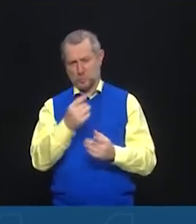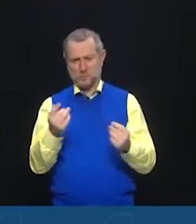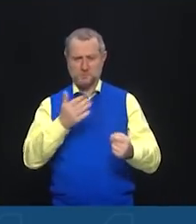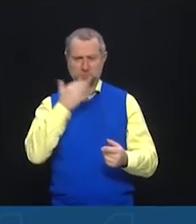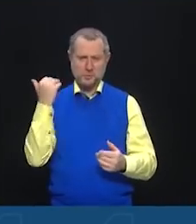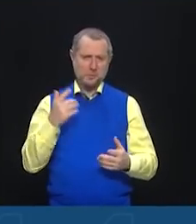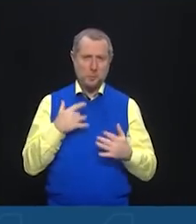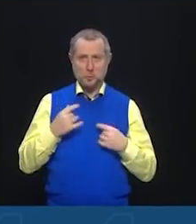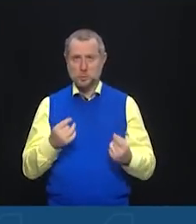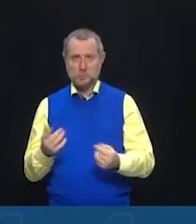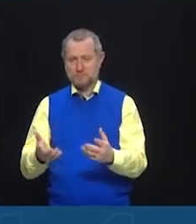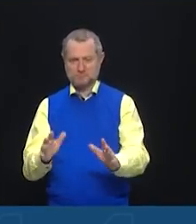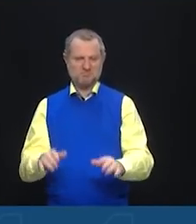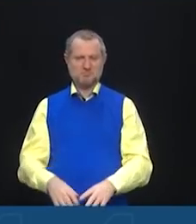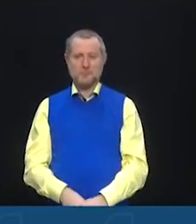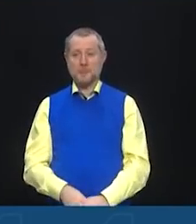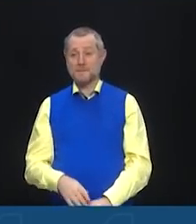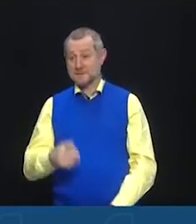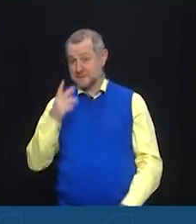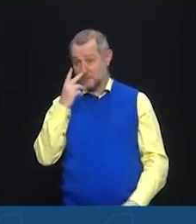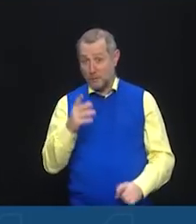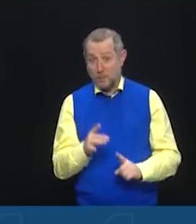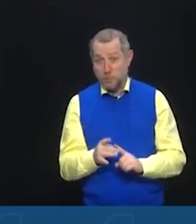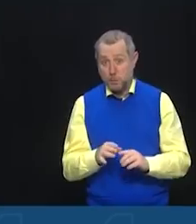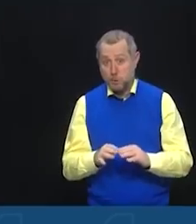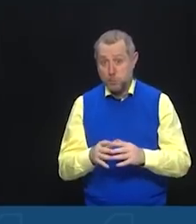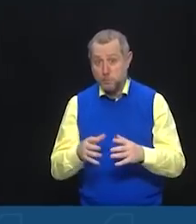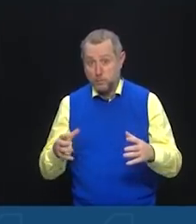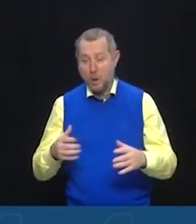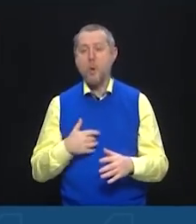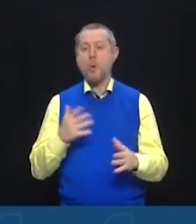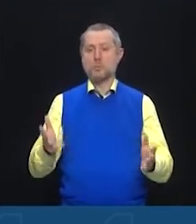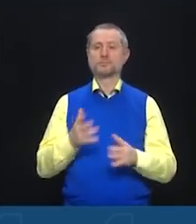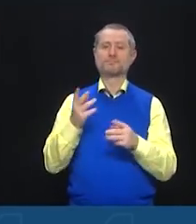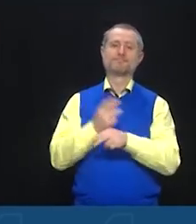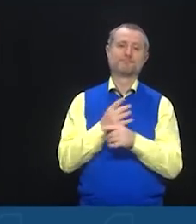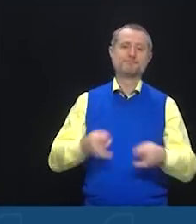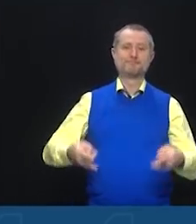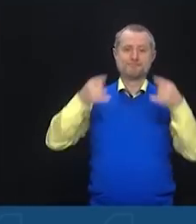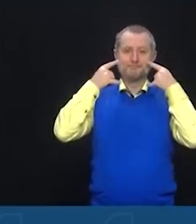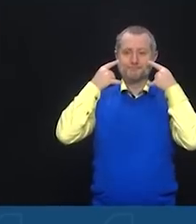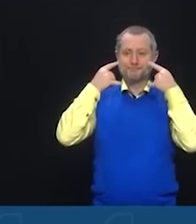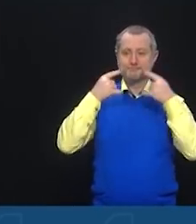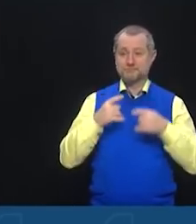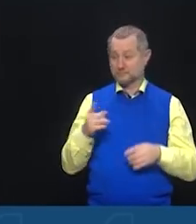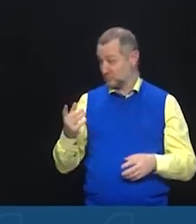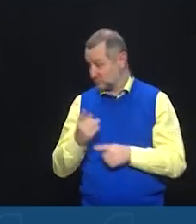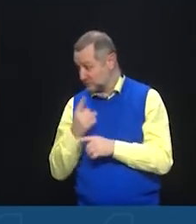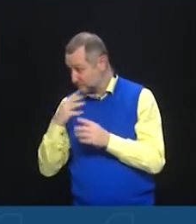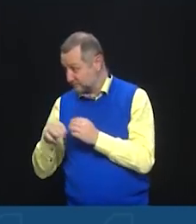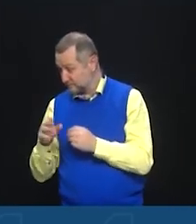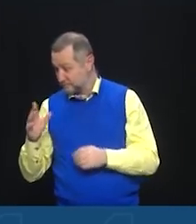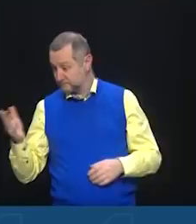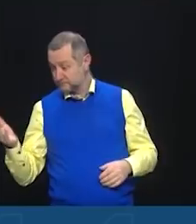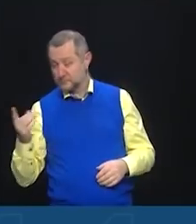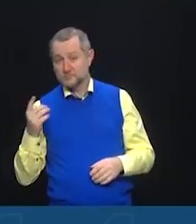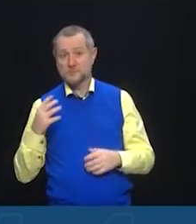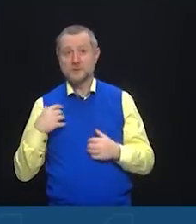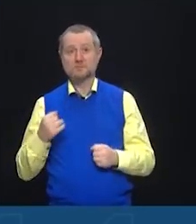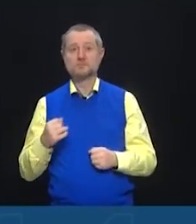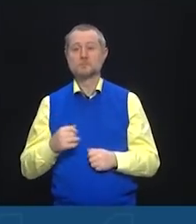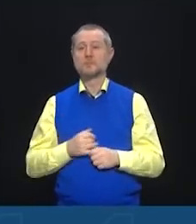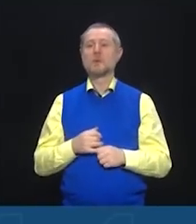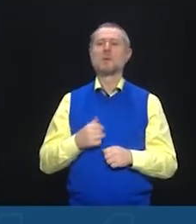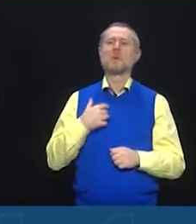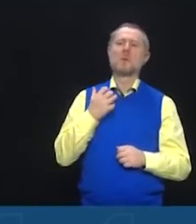need. And certainly if they see an increase in cases, we'd very much encourage them to do that. Dr. Bassett? The one addendum I'd make to